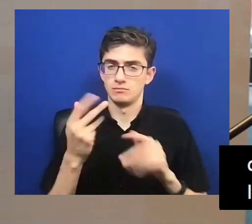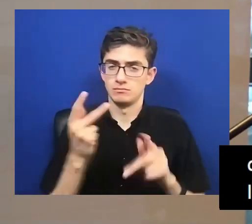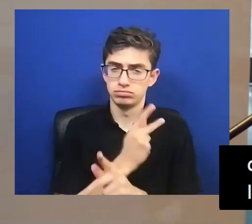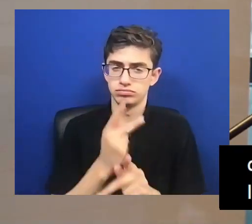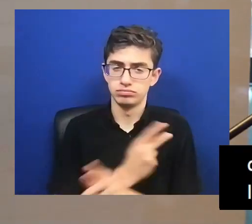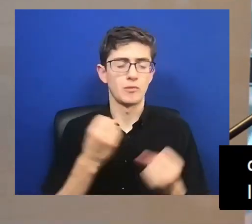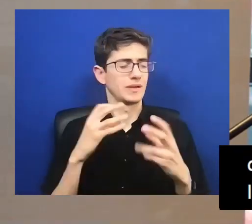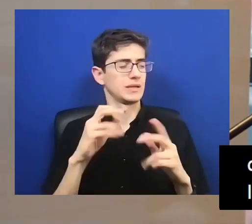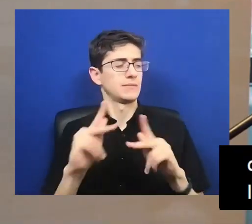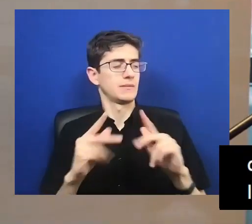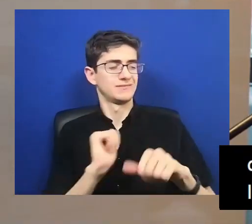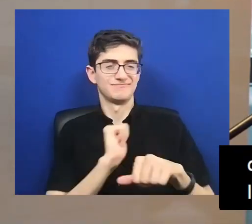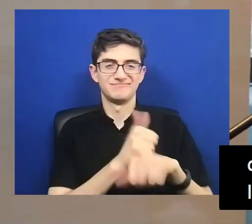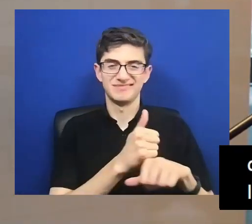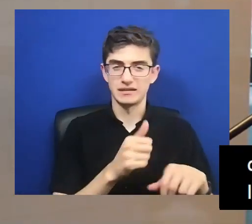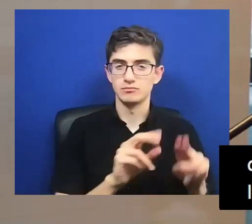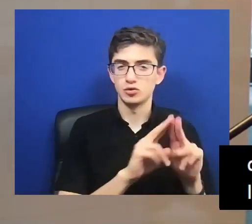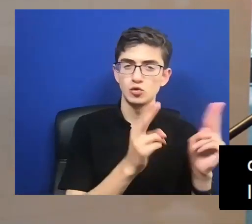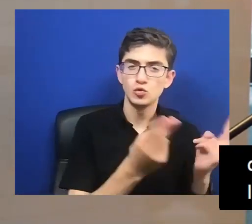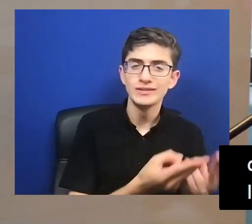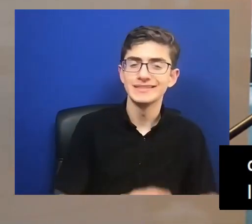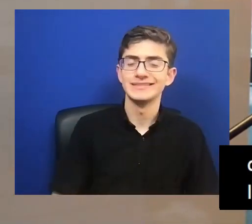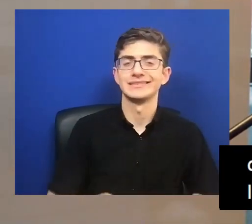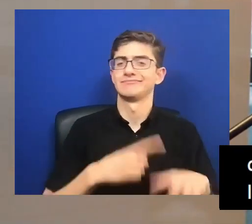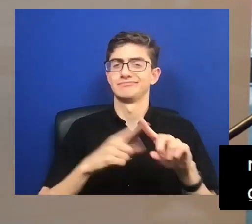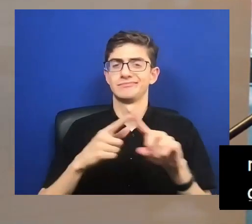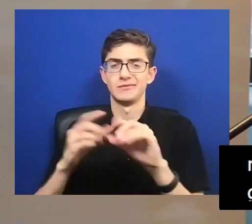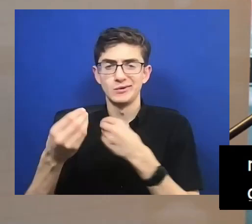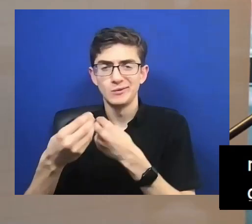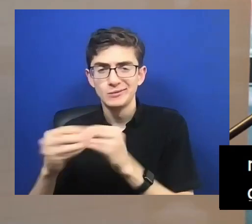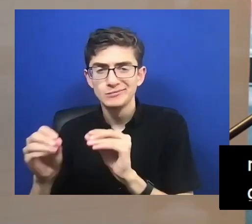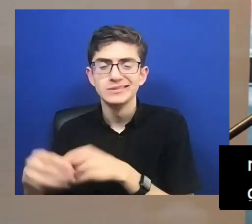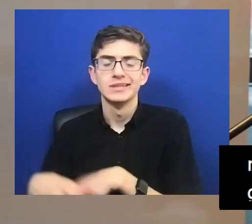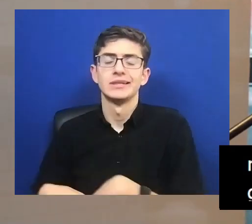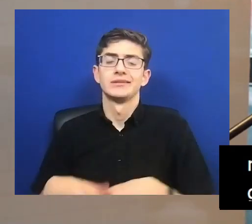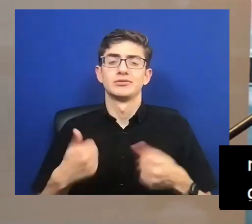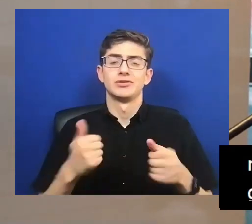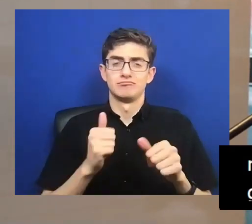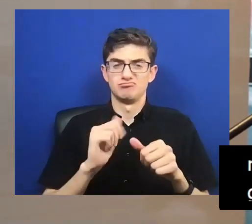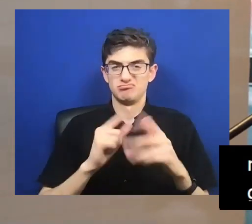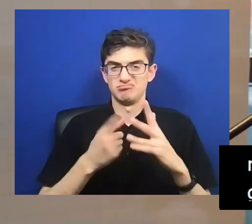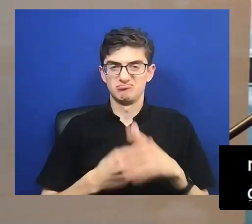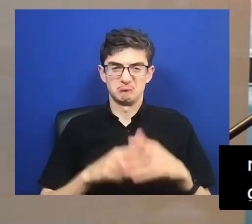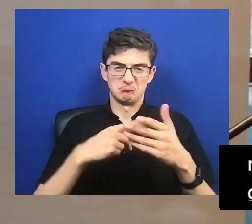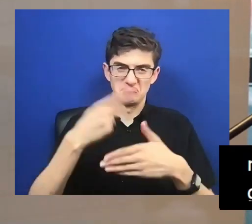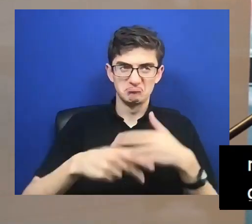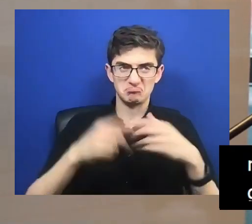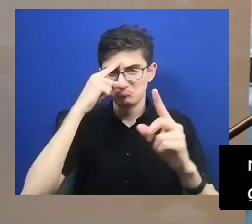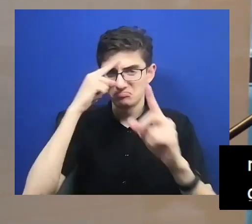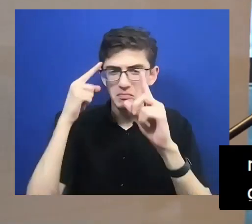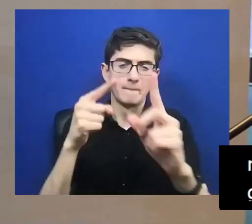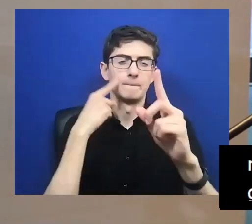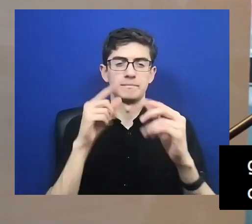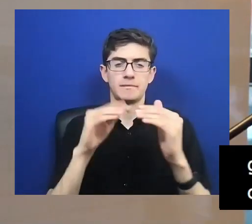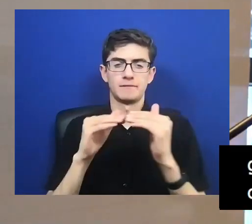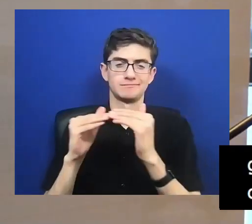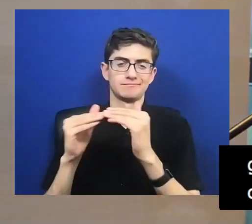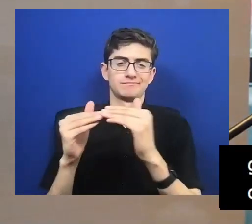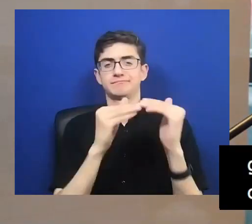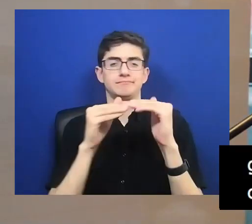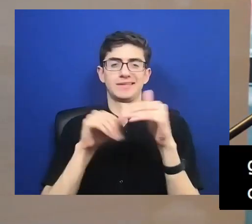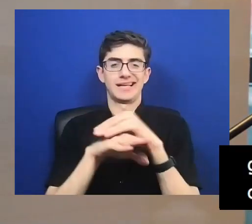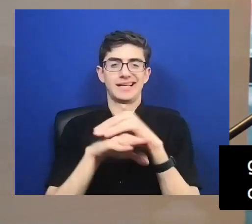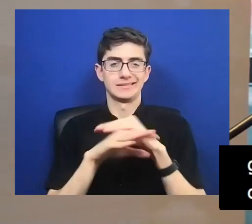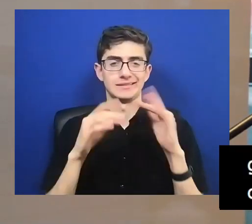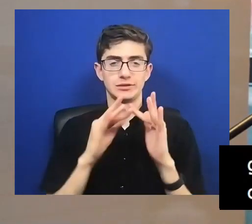launched the campaign for public internet. So again, it just feels so incredible to be here. You know, as chair of internet technology, this year we passed a bill that I'm very